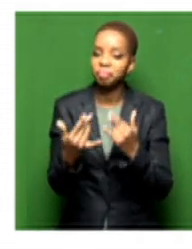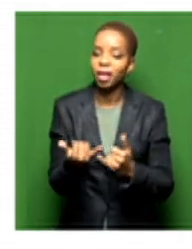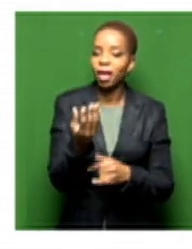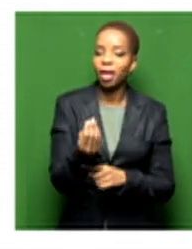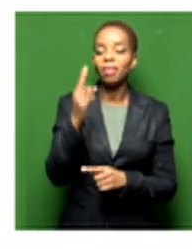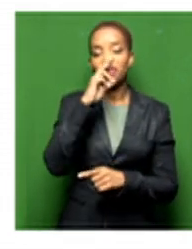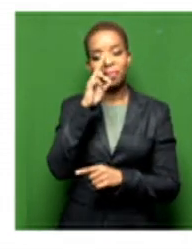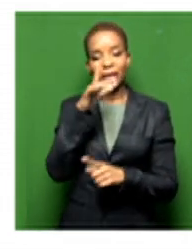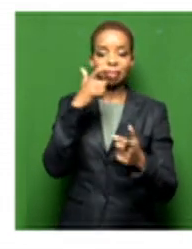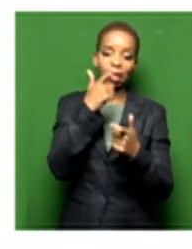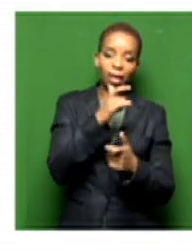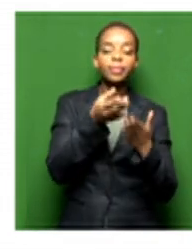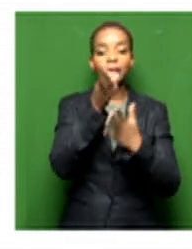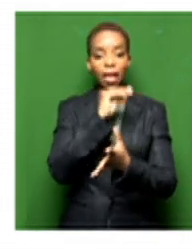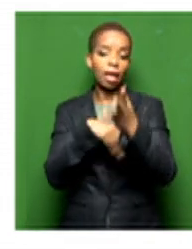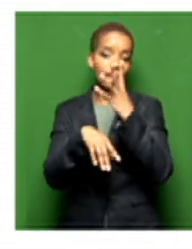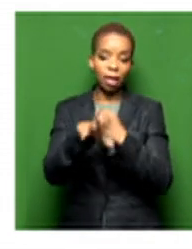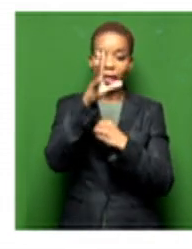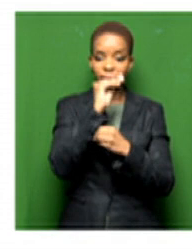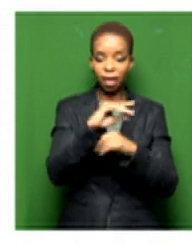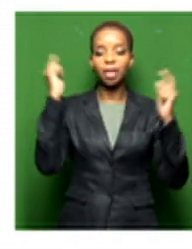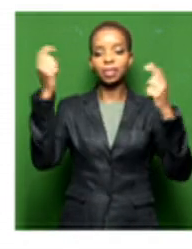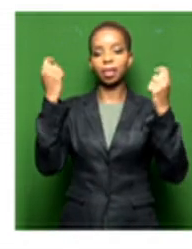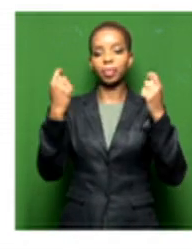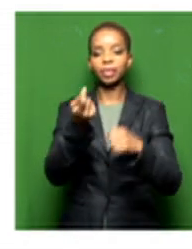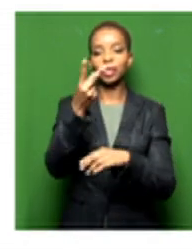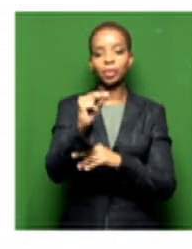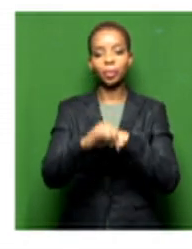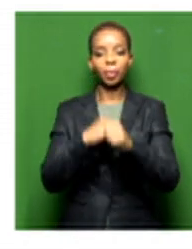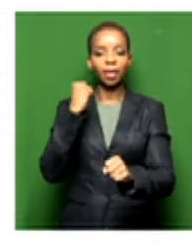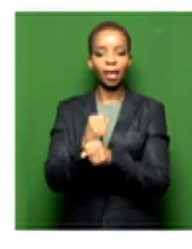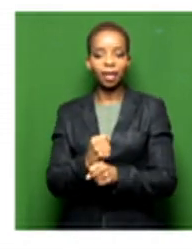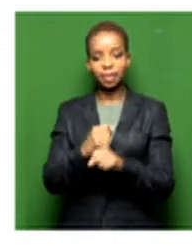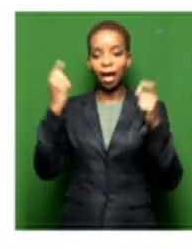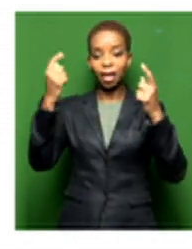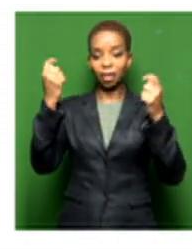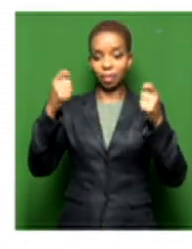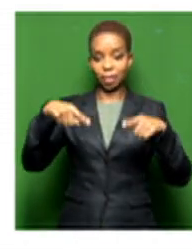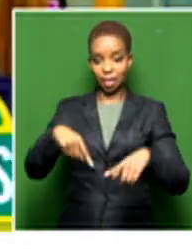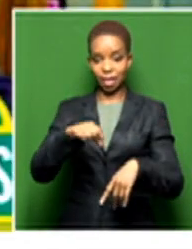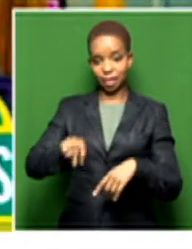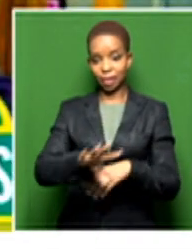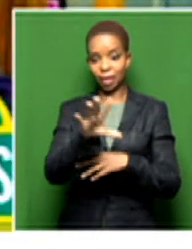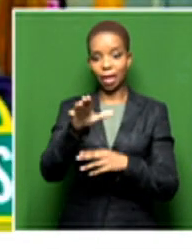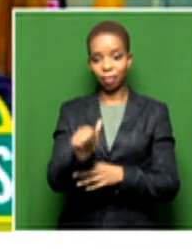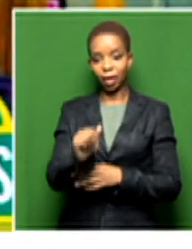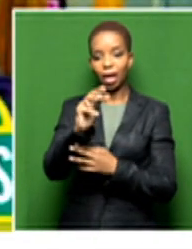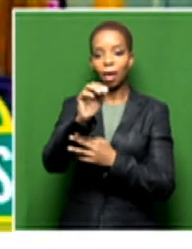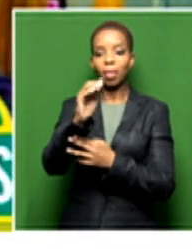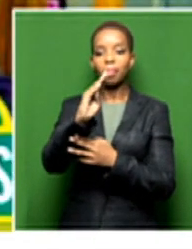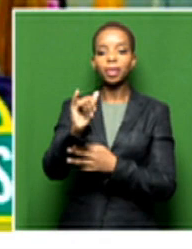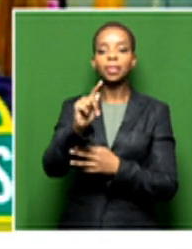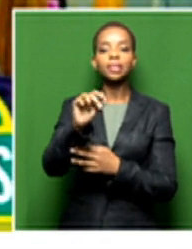fun, laughter and learning. Celebrating their 20th anniversary in South Africa, the Takalani Sesame Muppets will welcome new friends